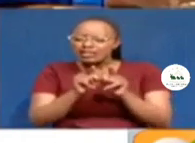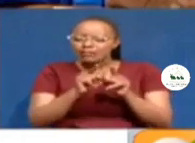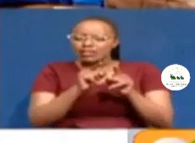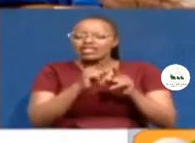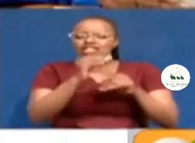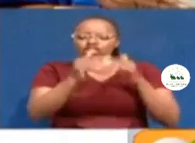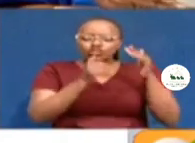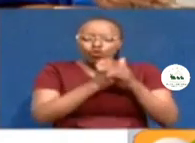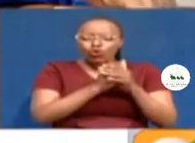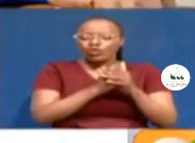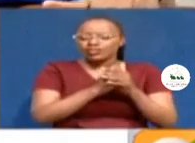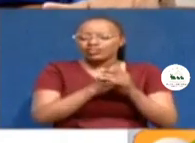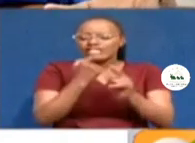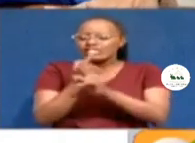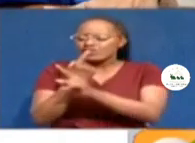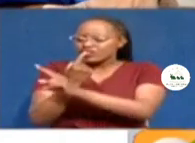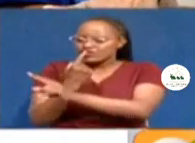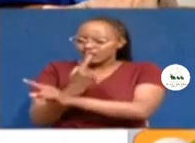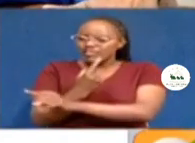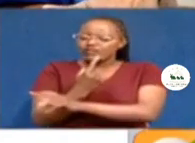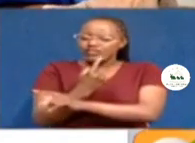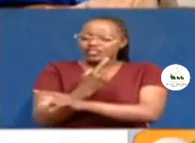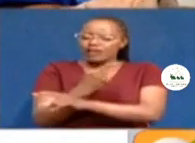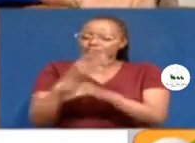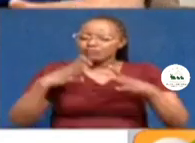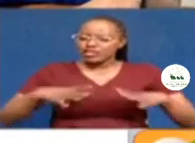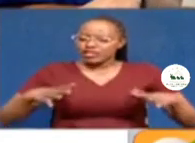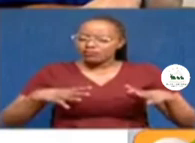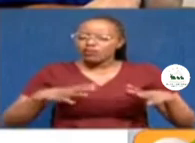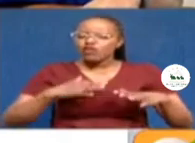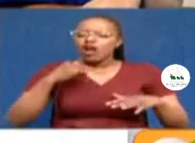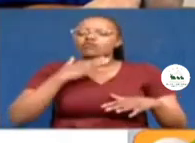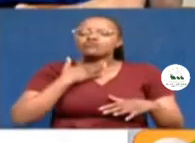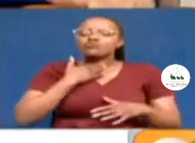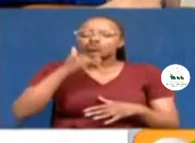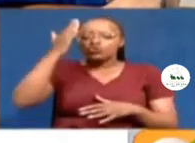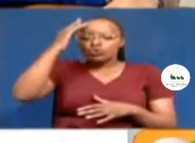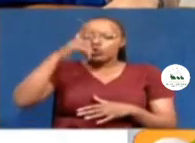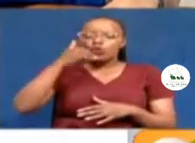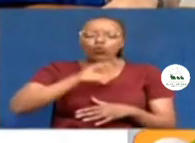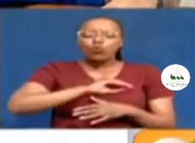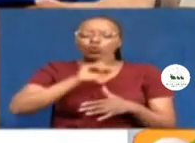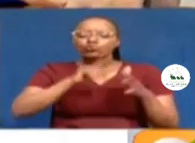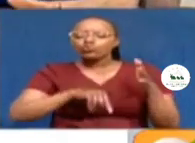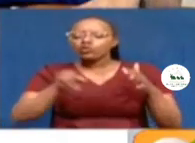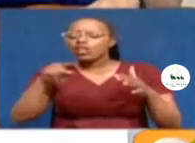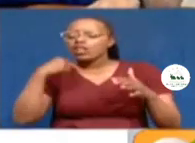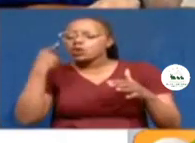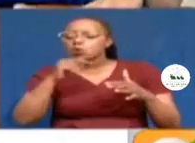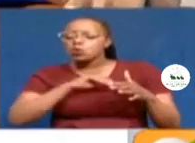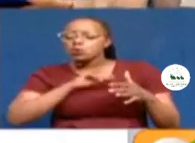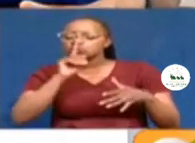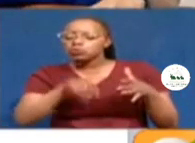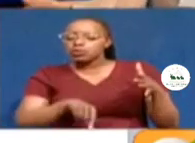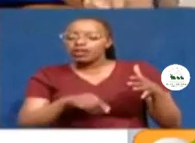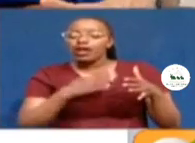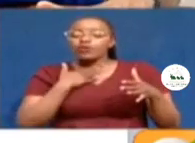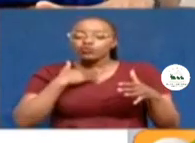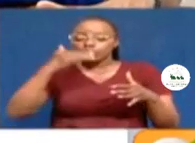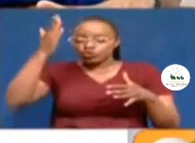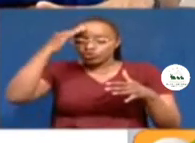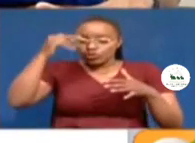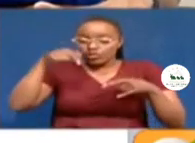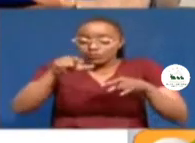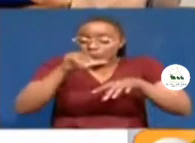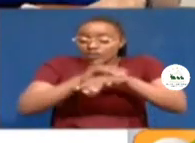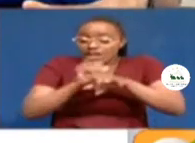the board. I would like to see and to know who else owns what. I would like to know where they got